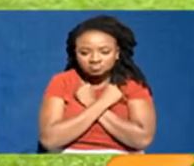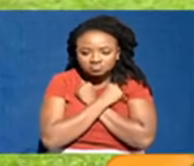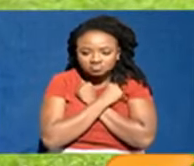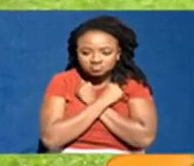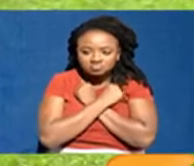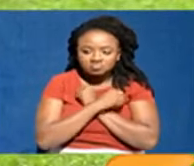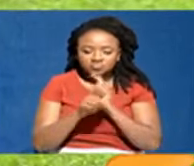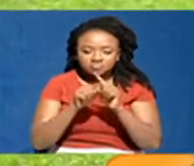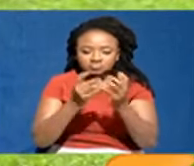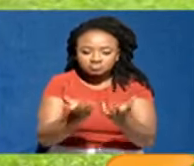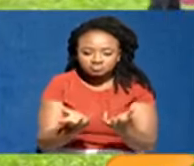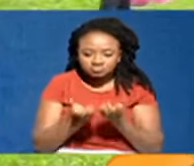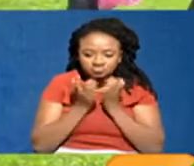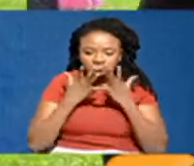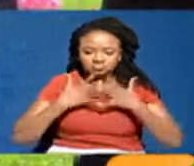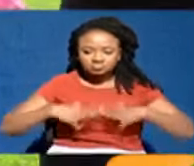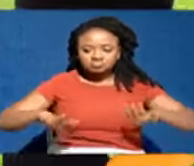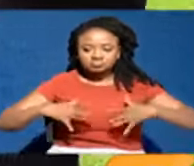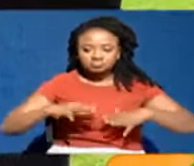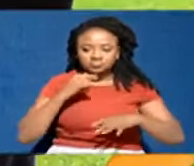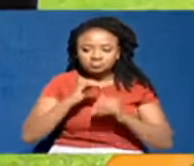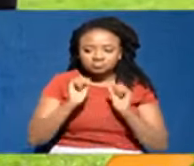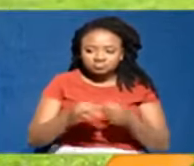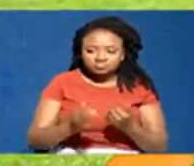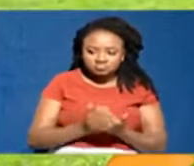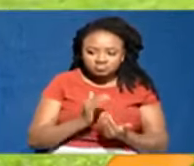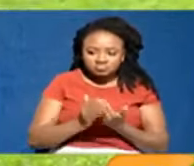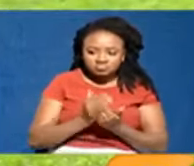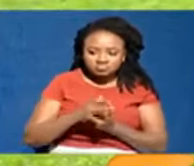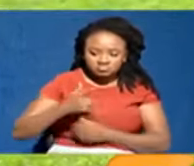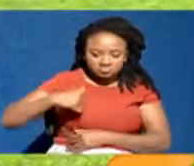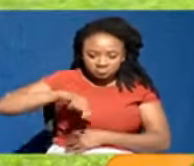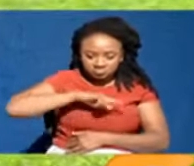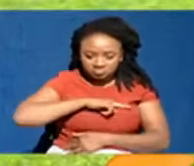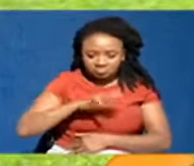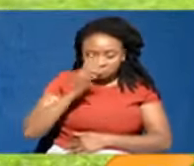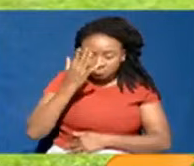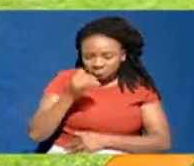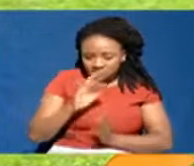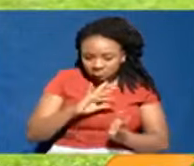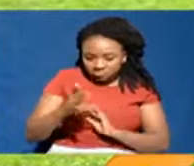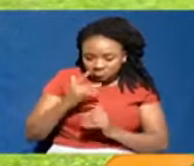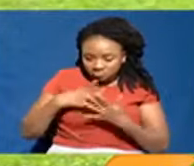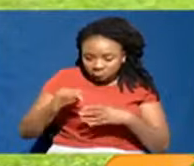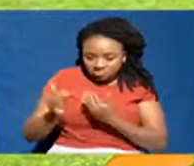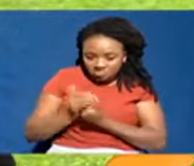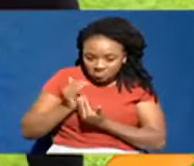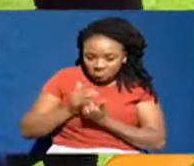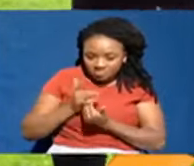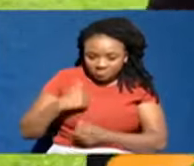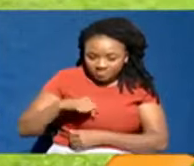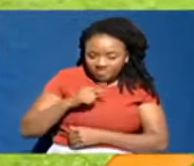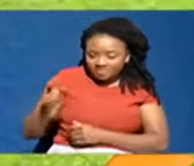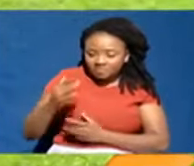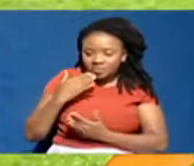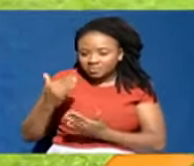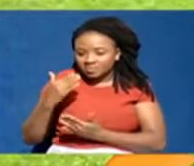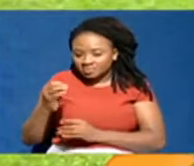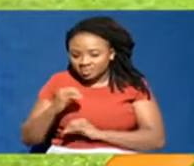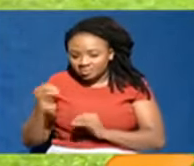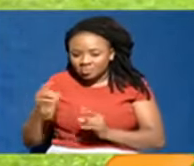and requires people who can take care of us. Sometimes caregivers have never appreciated, but we want to